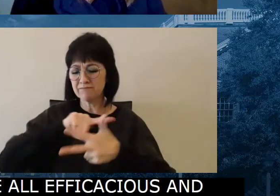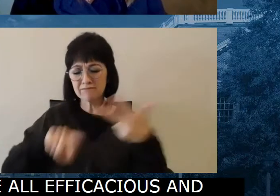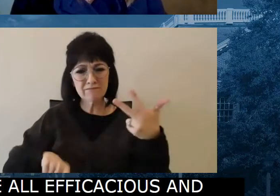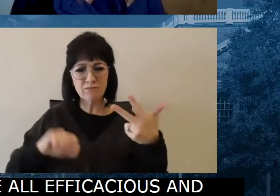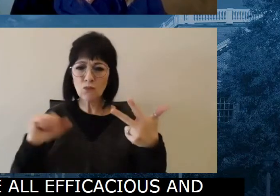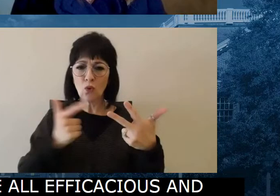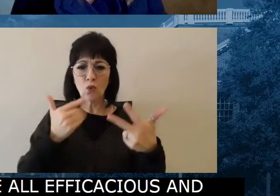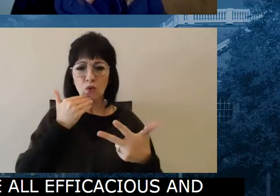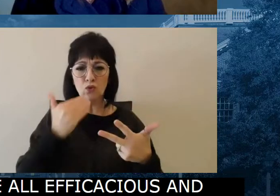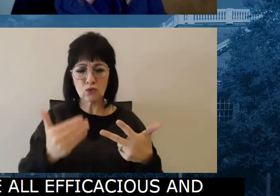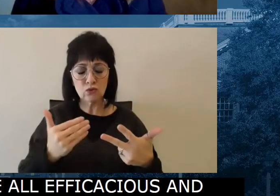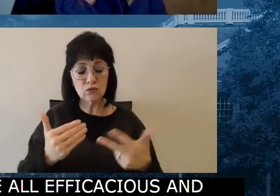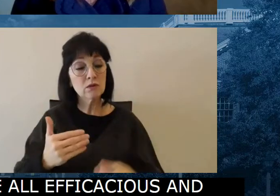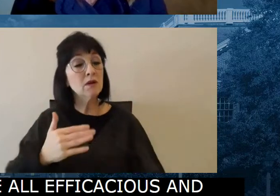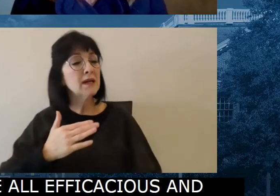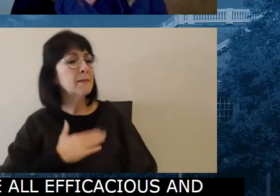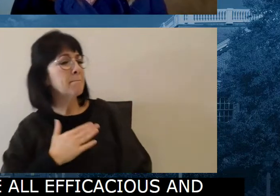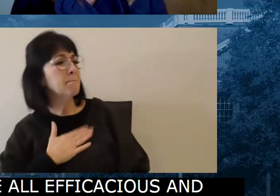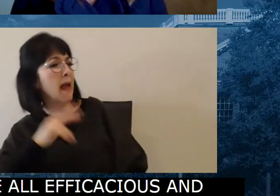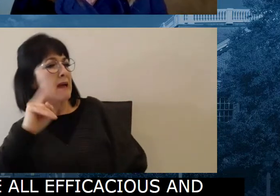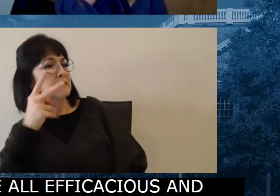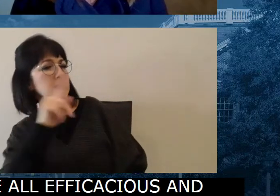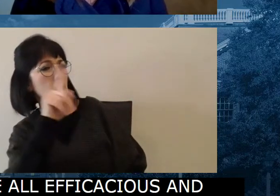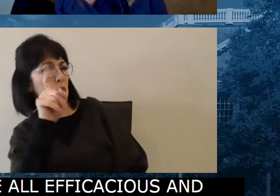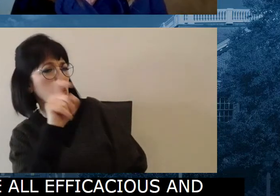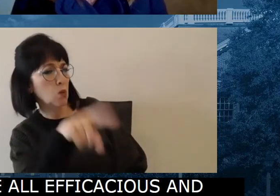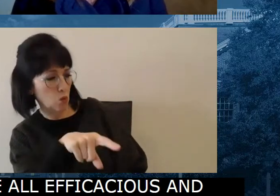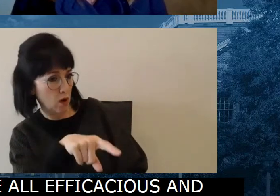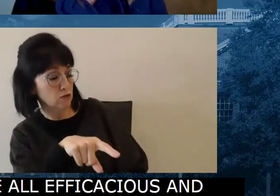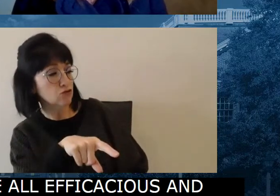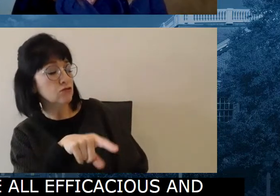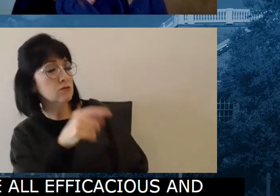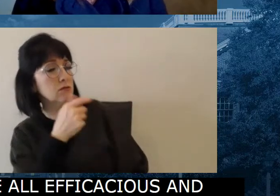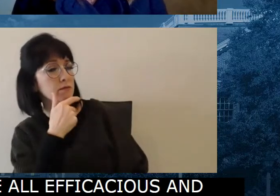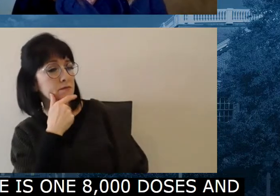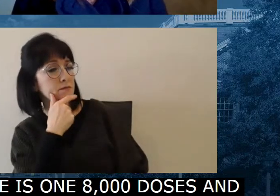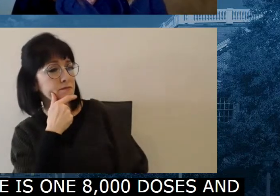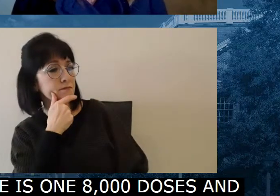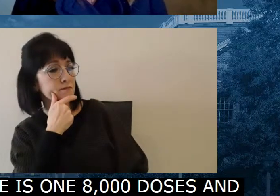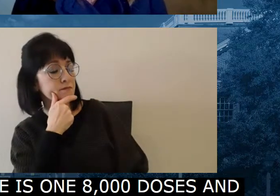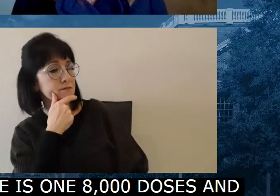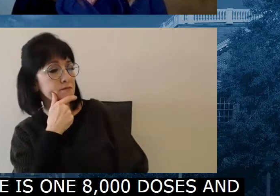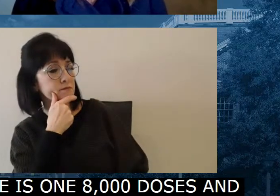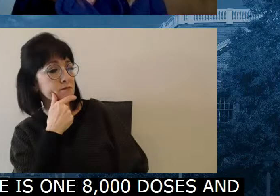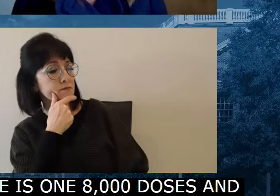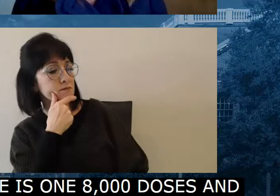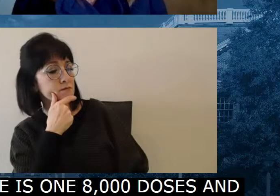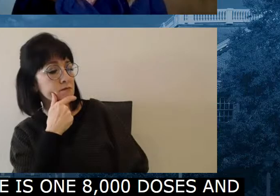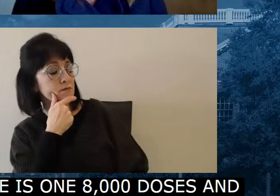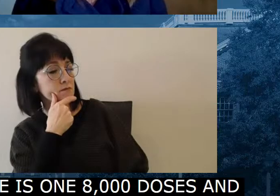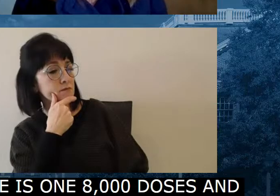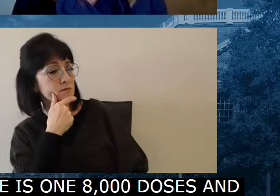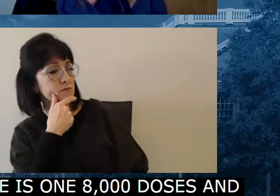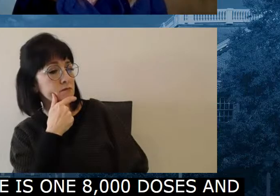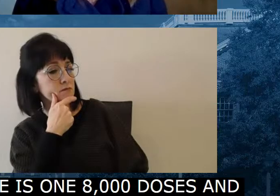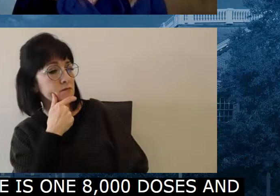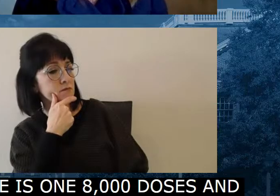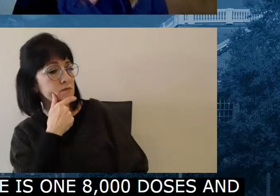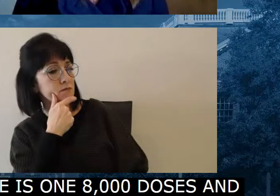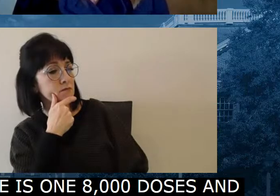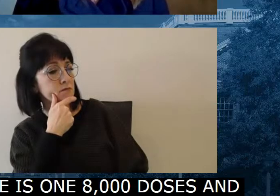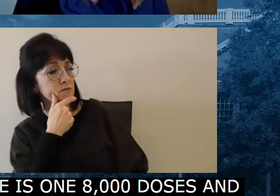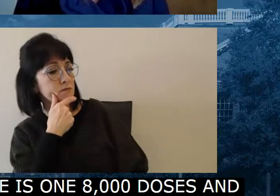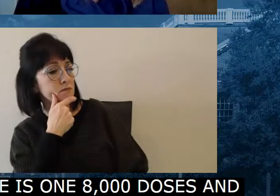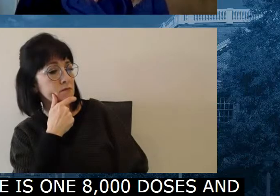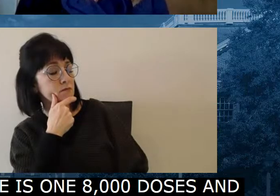And my second question, is there a threshold or an estimate of how deep into the waiting list the state